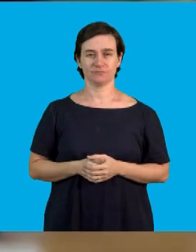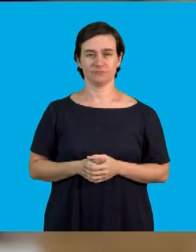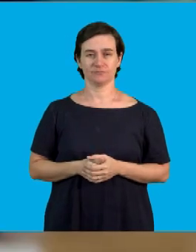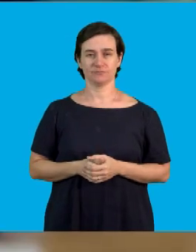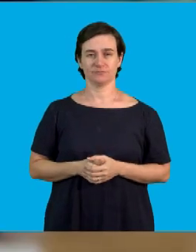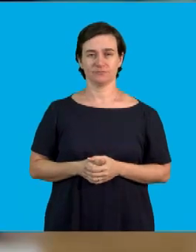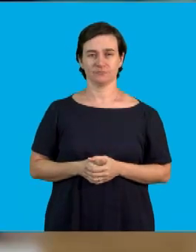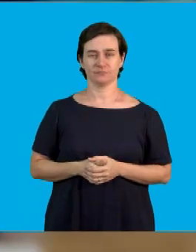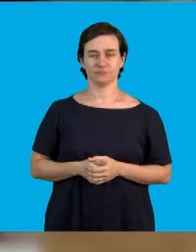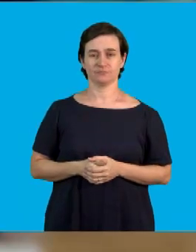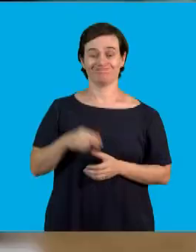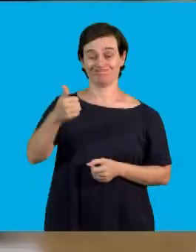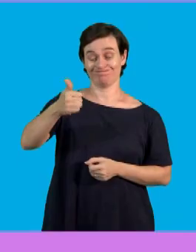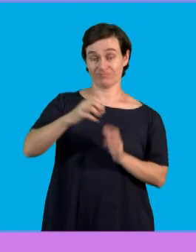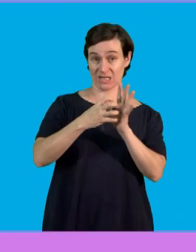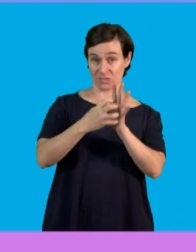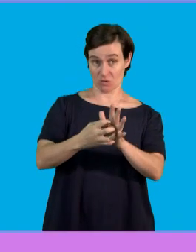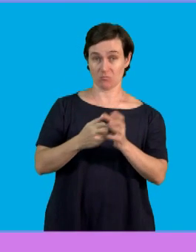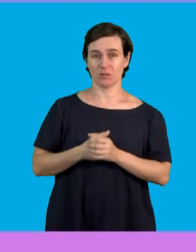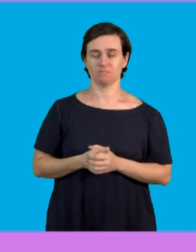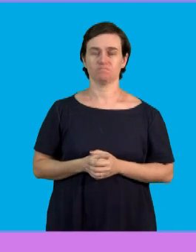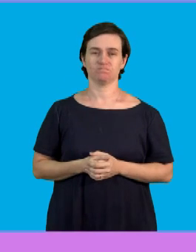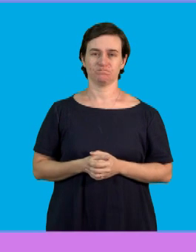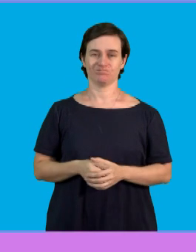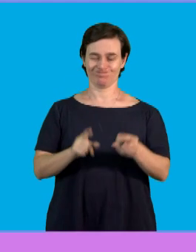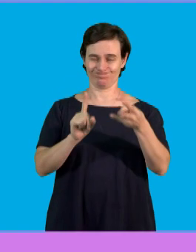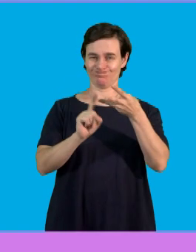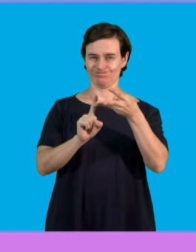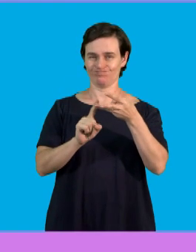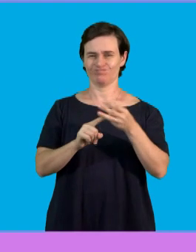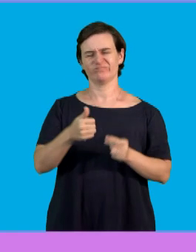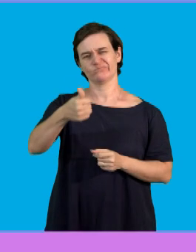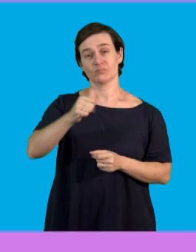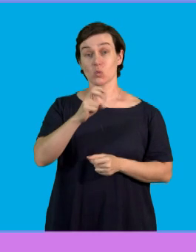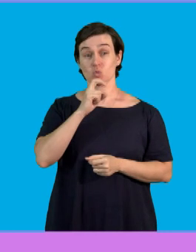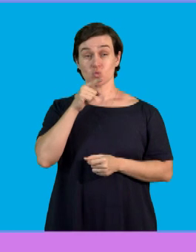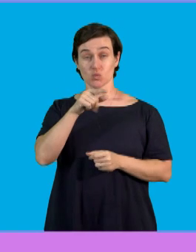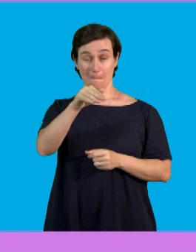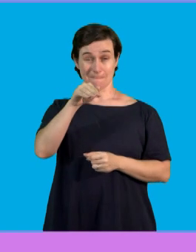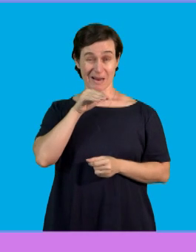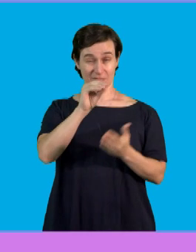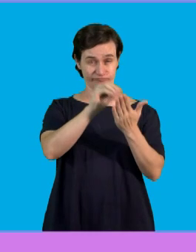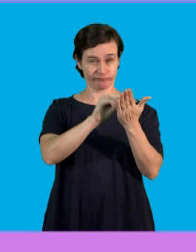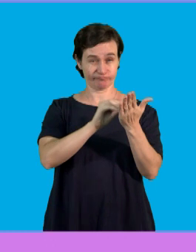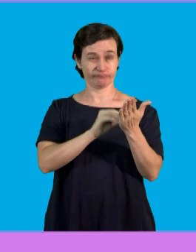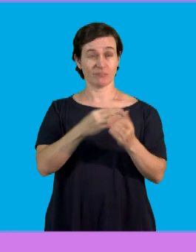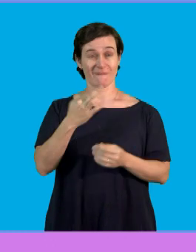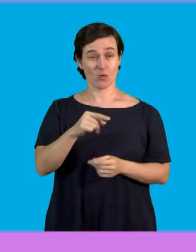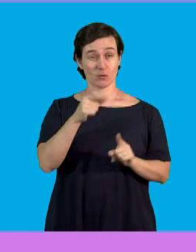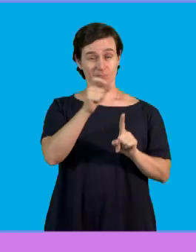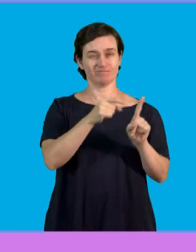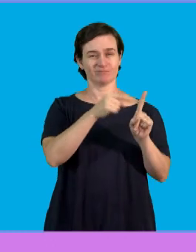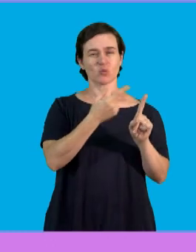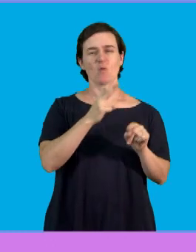Then we go to example number 3. It says here, use the bank statement for Mr. Daga to answer